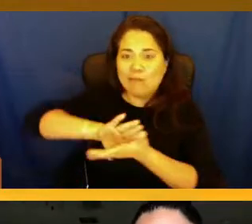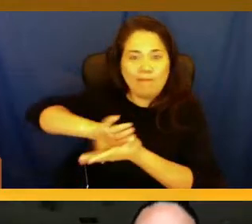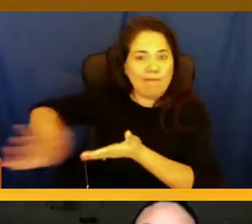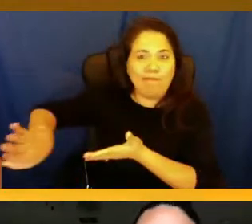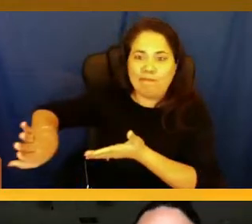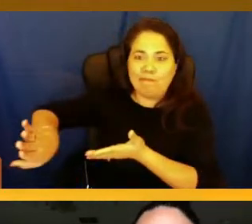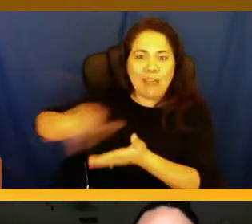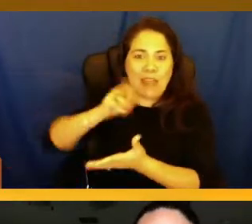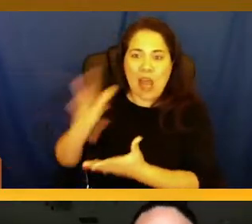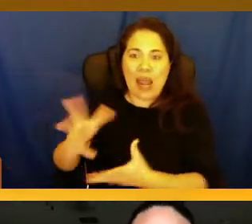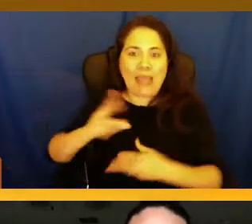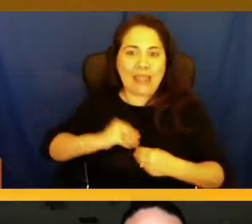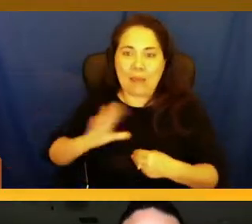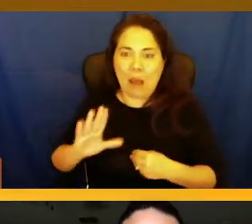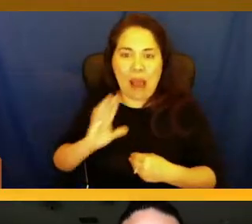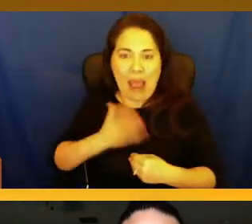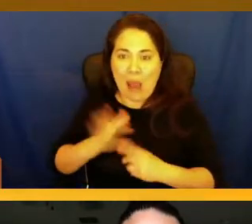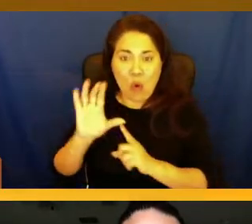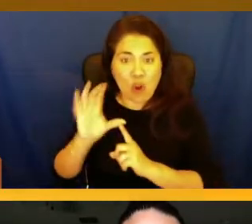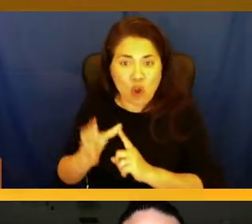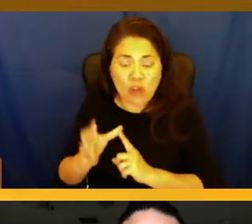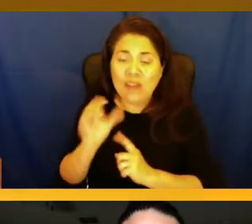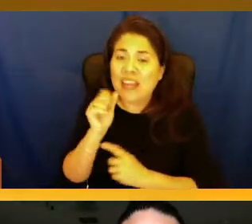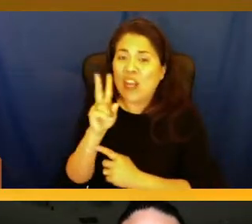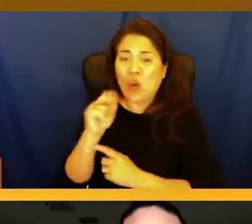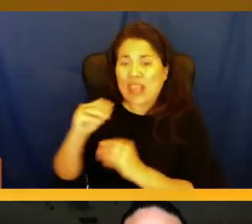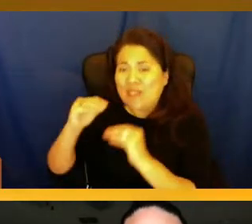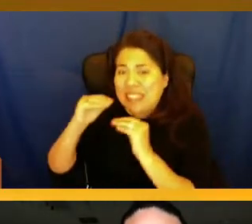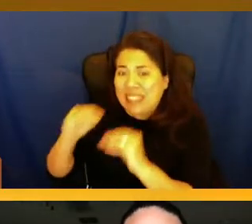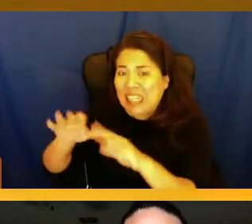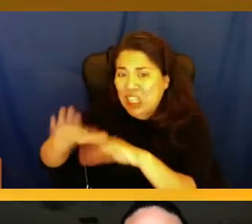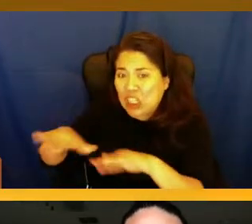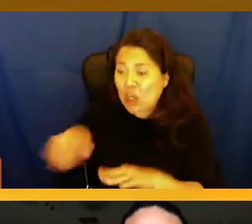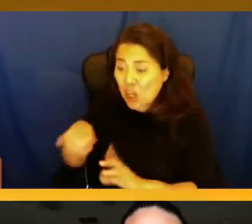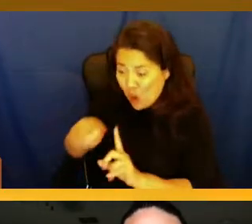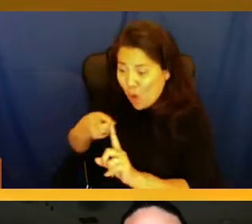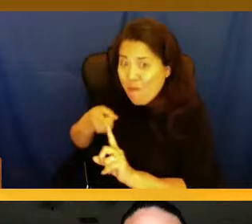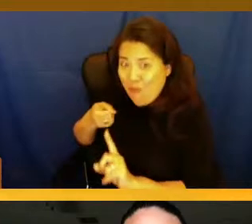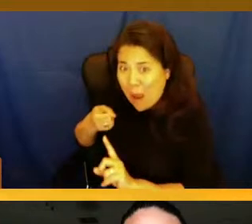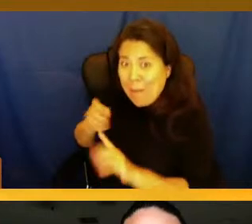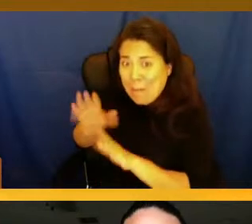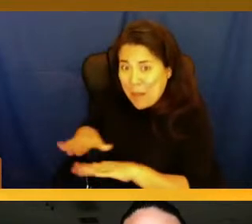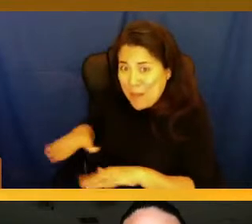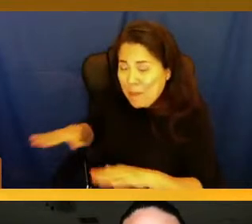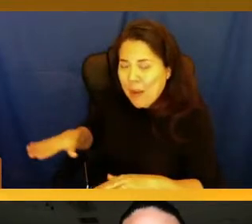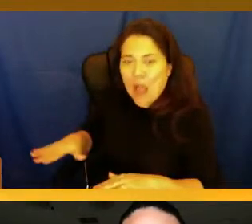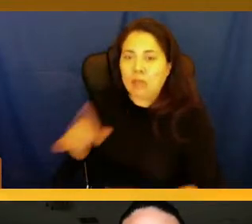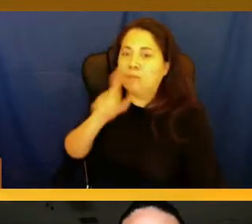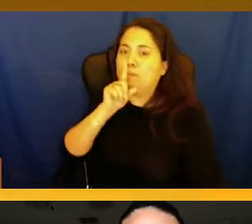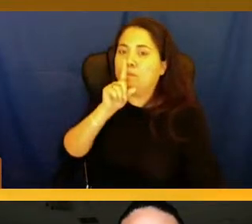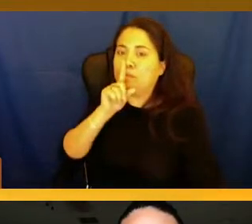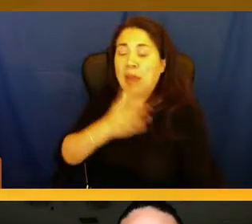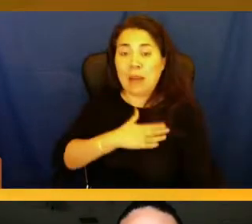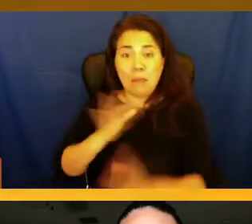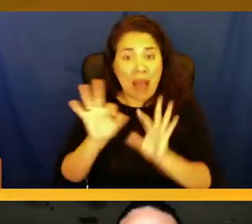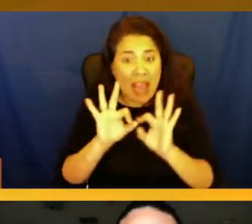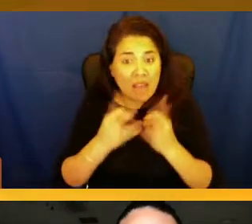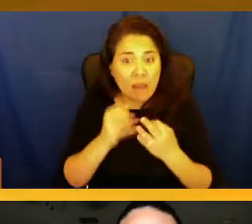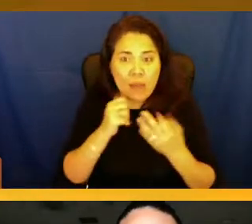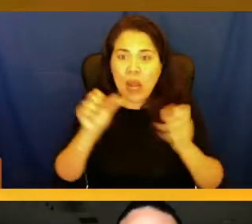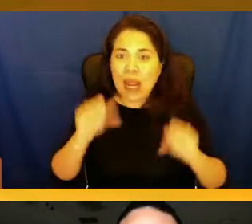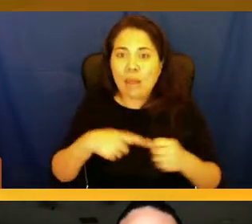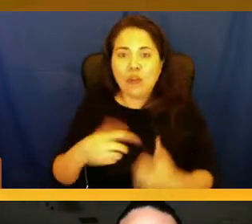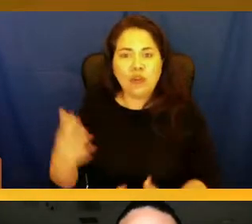heritage to the point where they don't teach their children where they're from. My family wasn't even allowed to acknowledge our